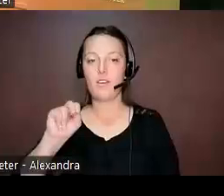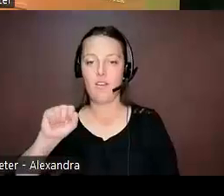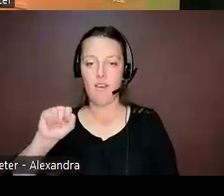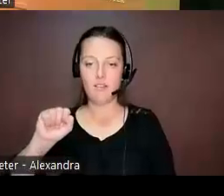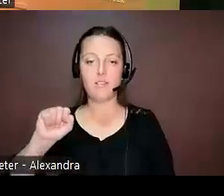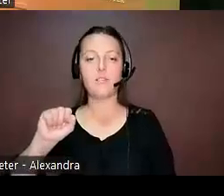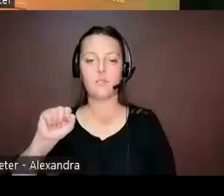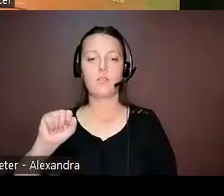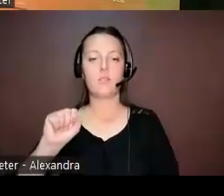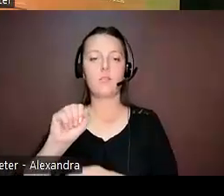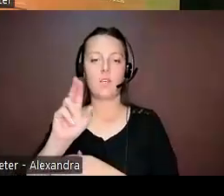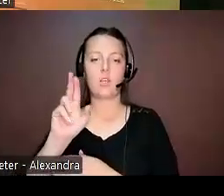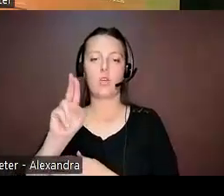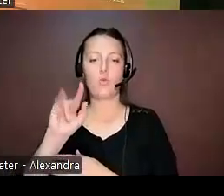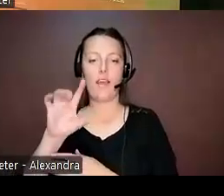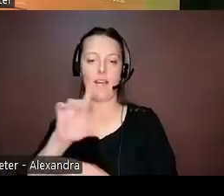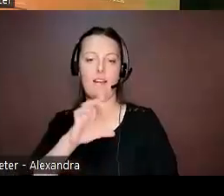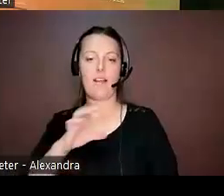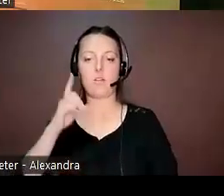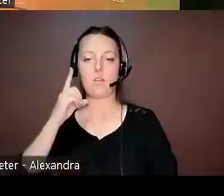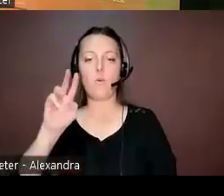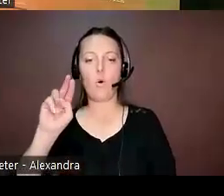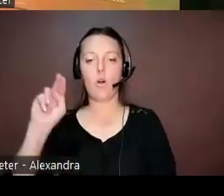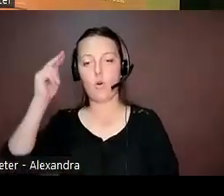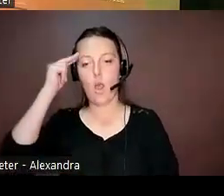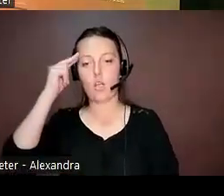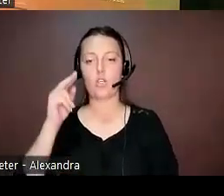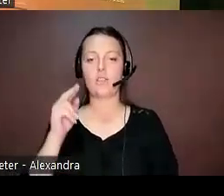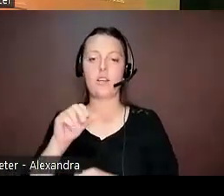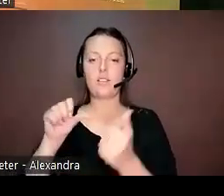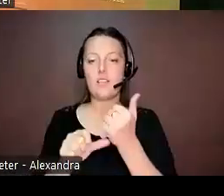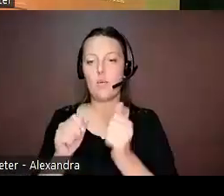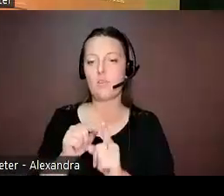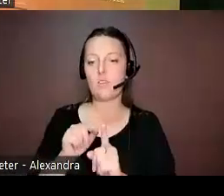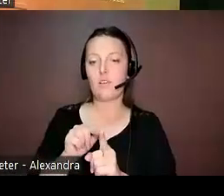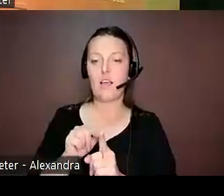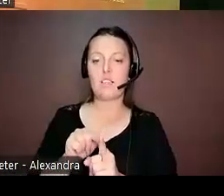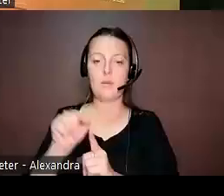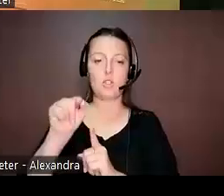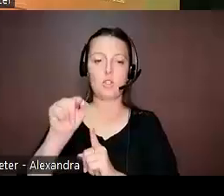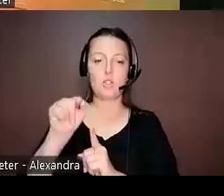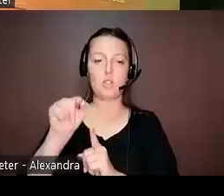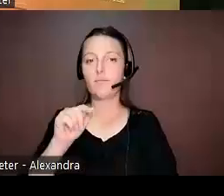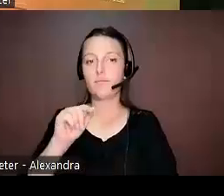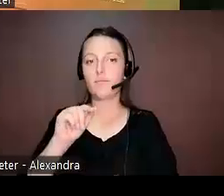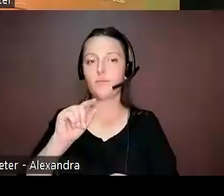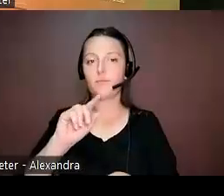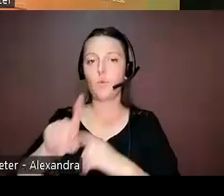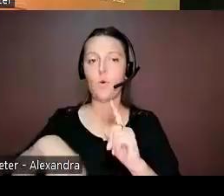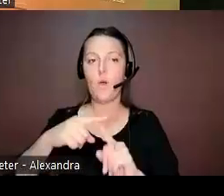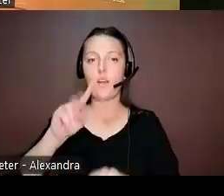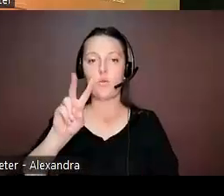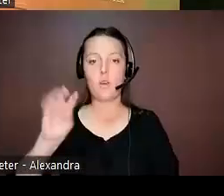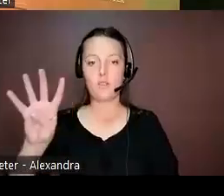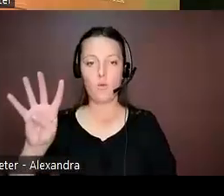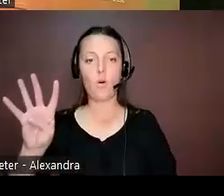it in 2004. And there are 47 behavioral neurology and neuropsychiatry fellowship